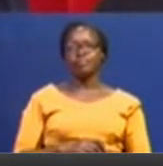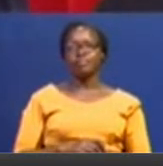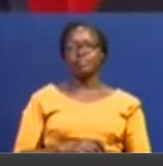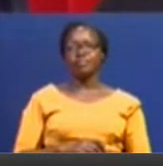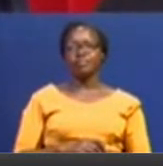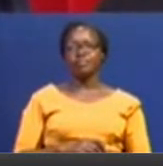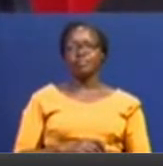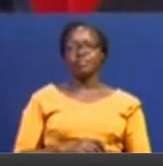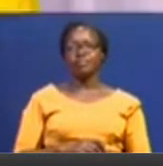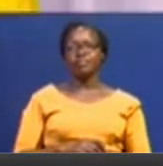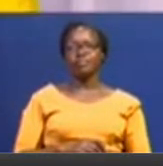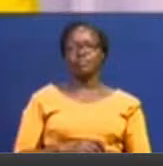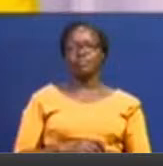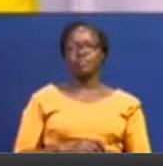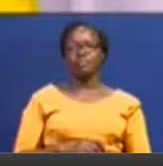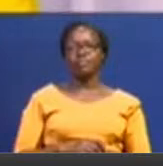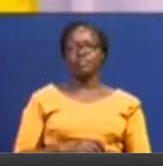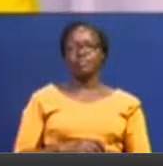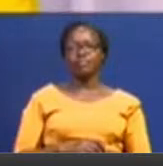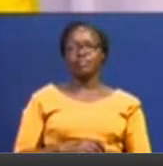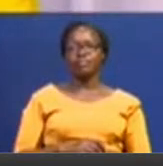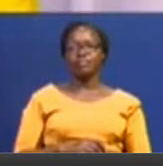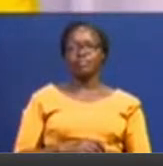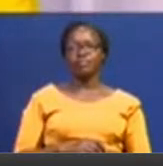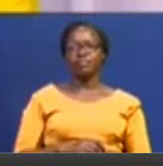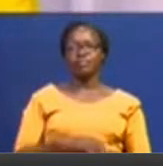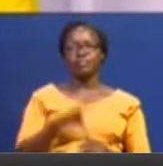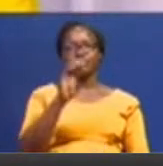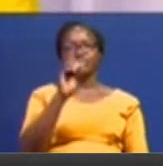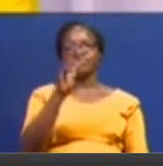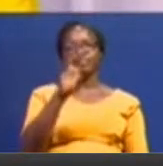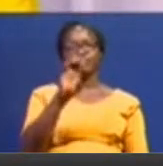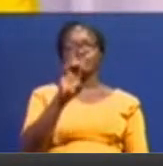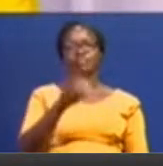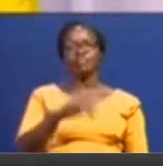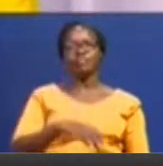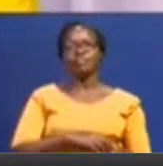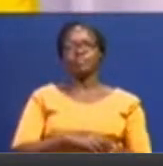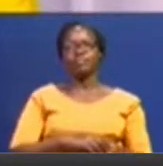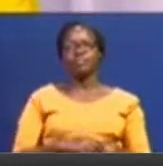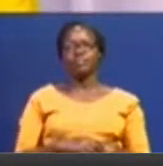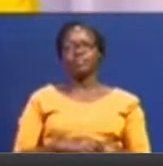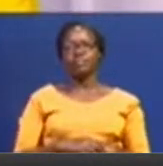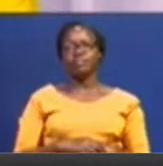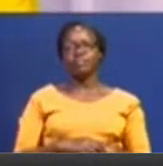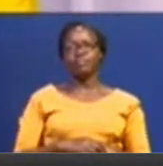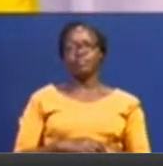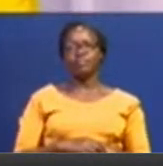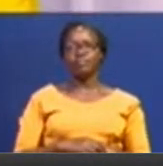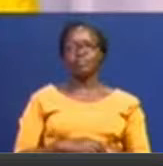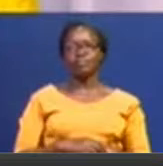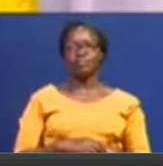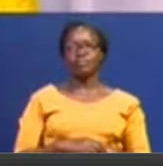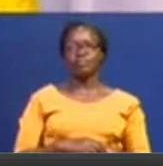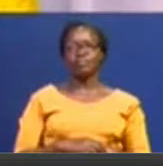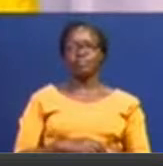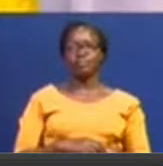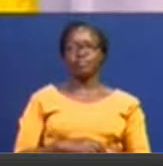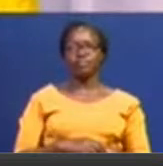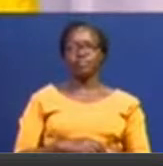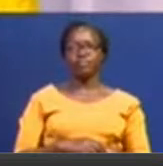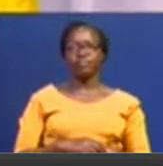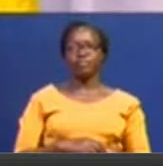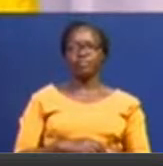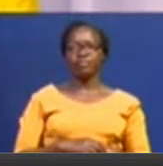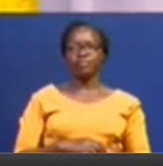Next to come is Nicodemus Bore. He will ask you some few questions on leadership. Thank you.